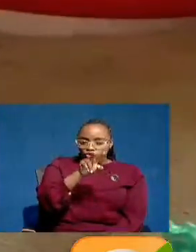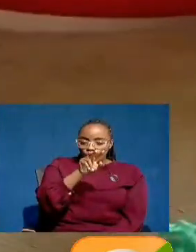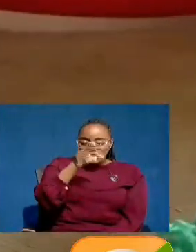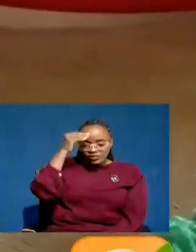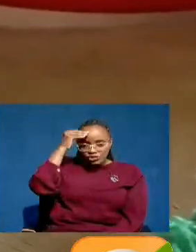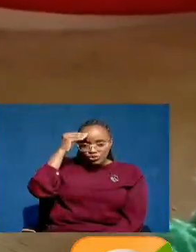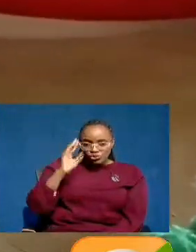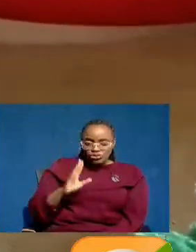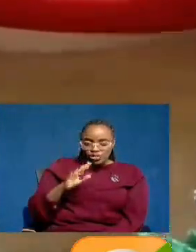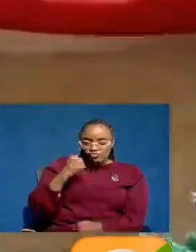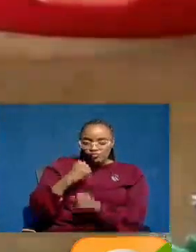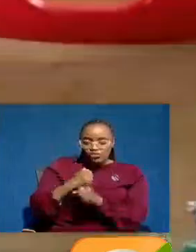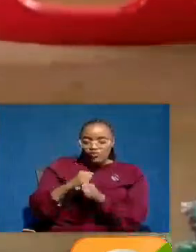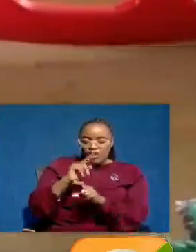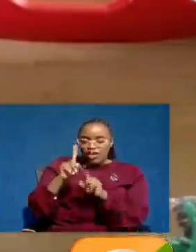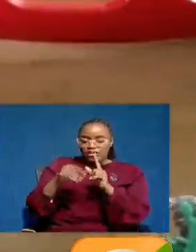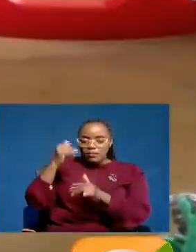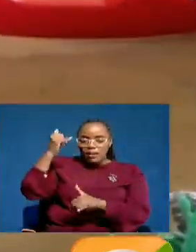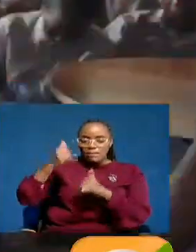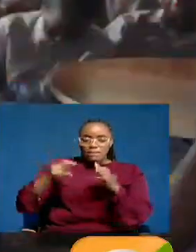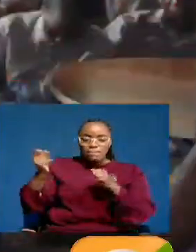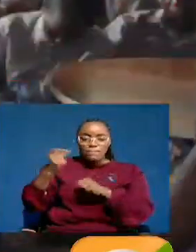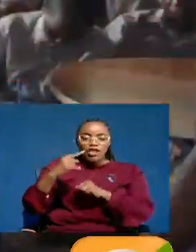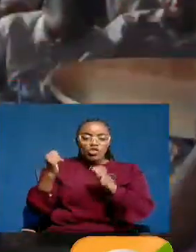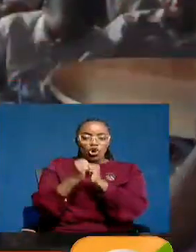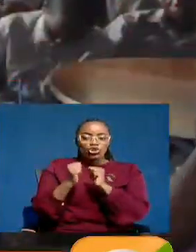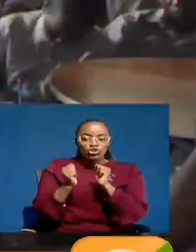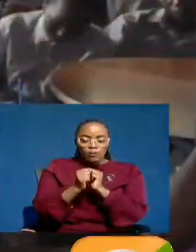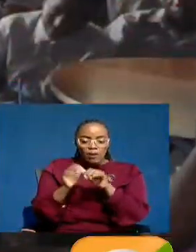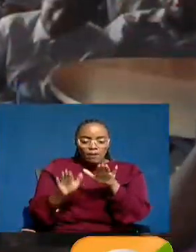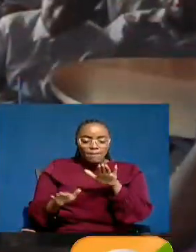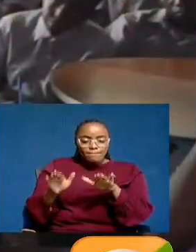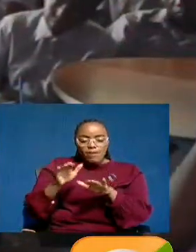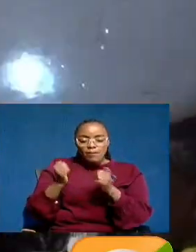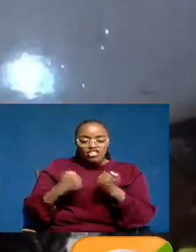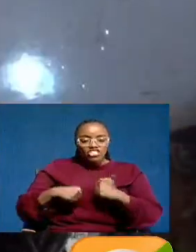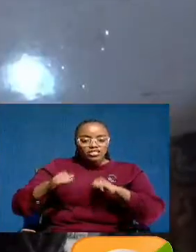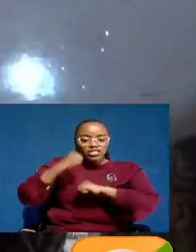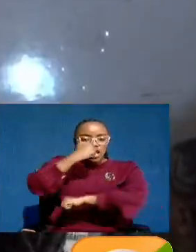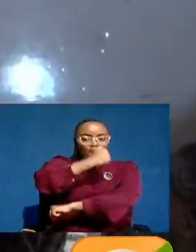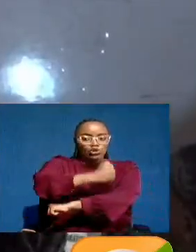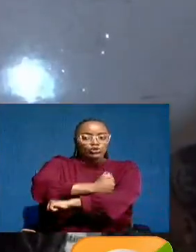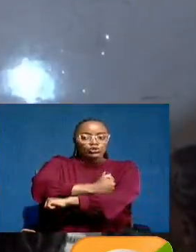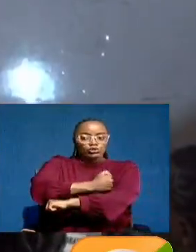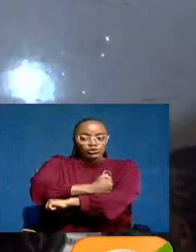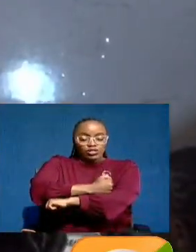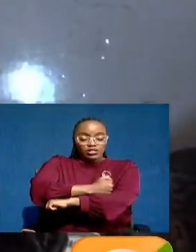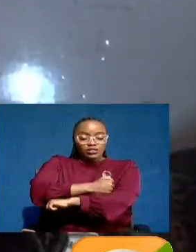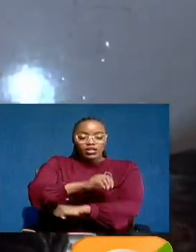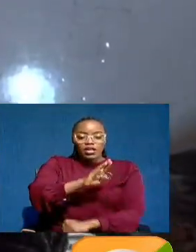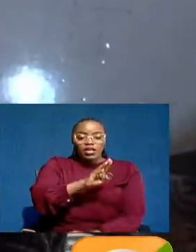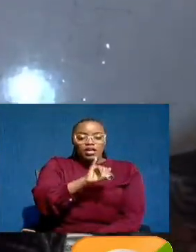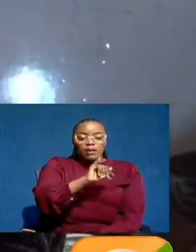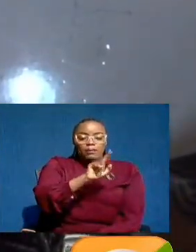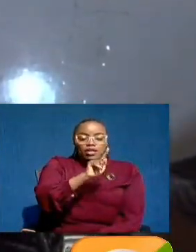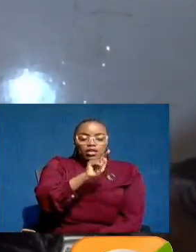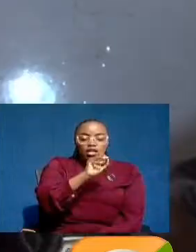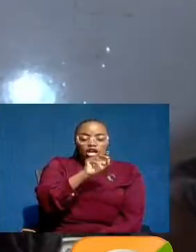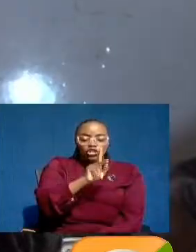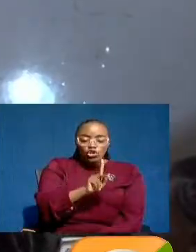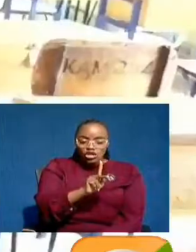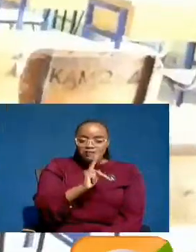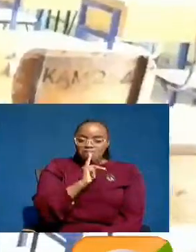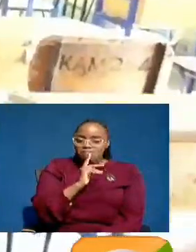to sit for their final examinations in October will be placed in senior schools. Bitok emphasizing that all